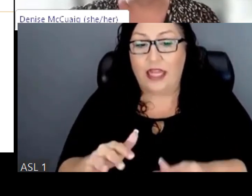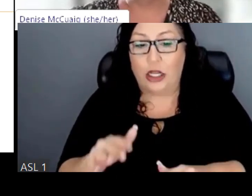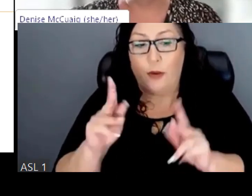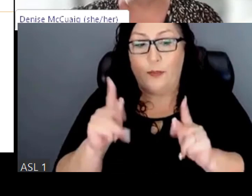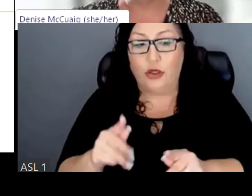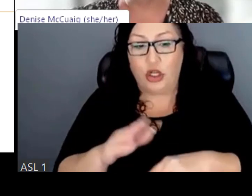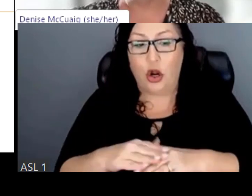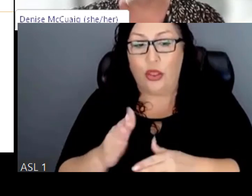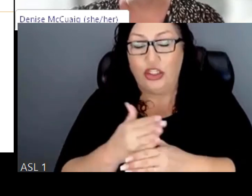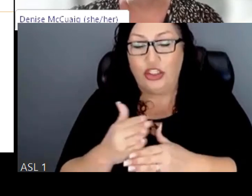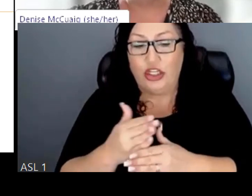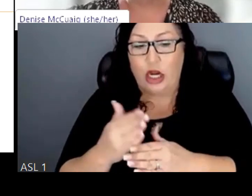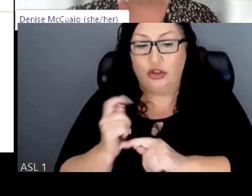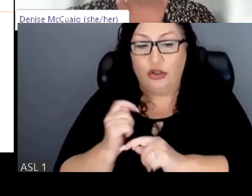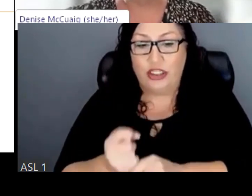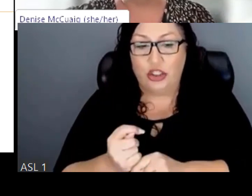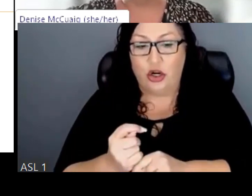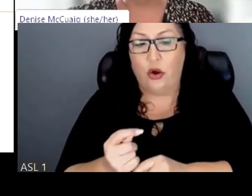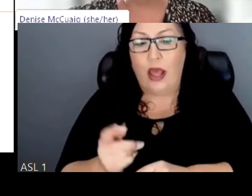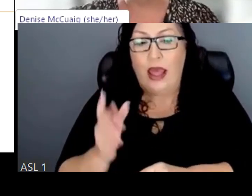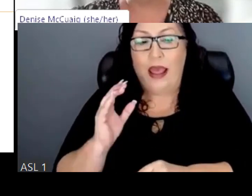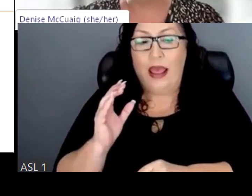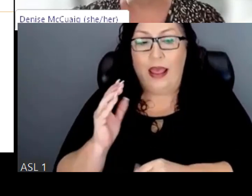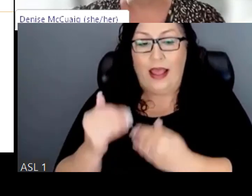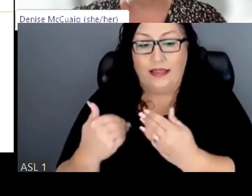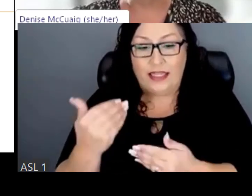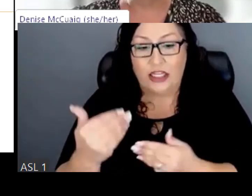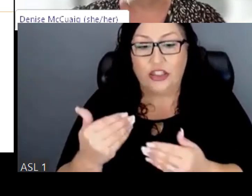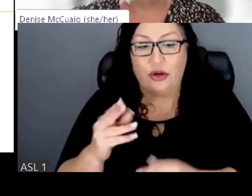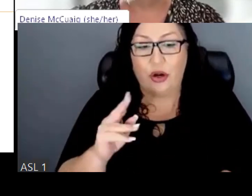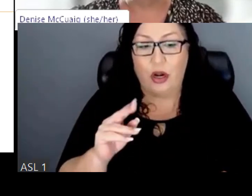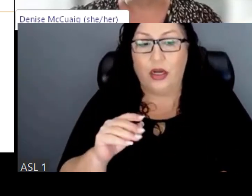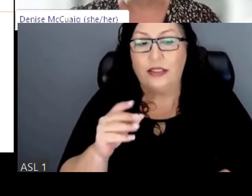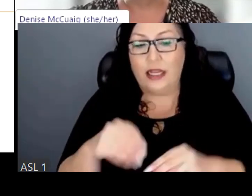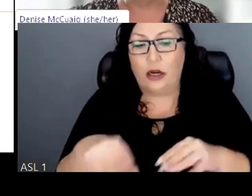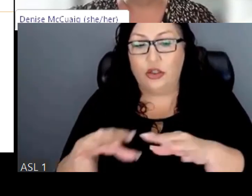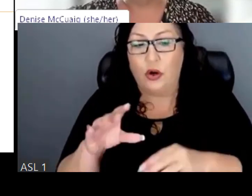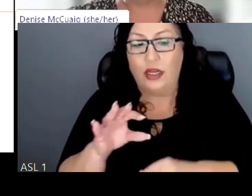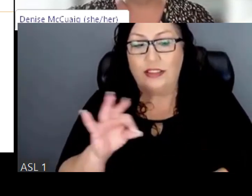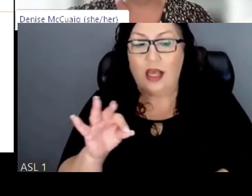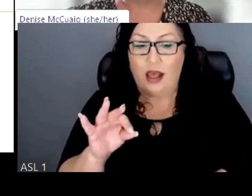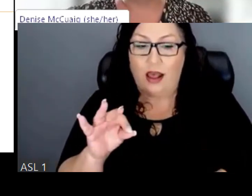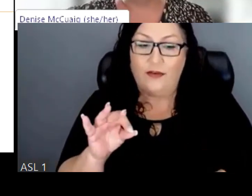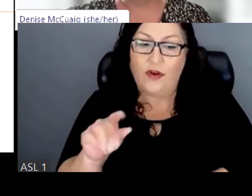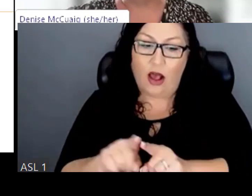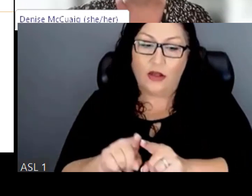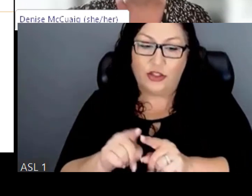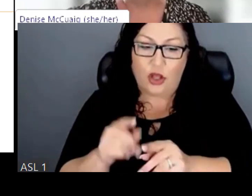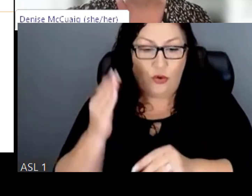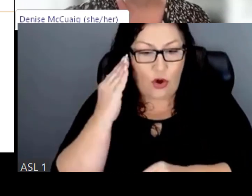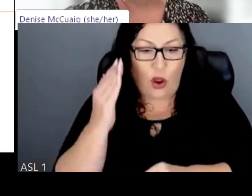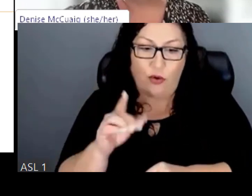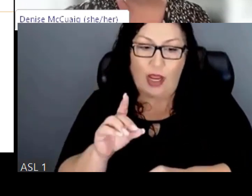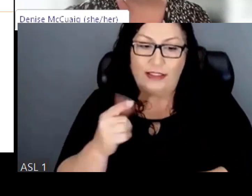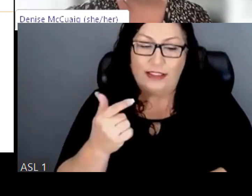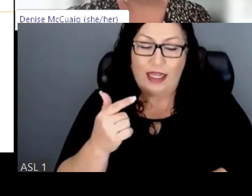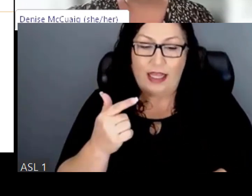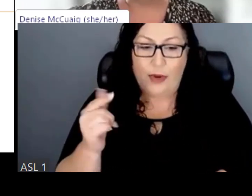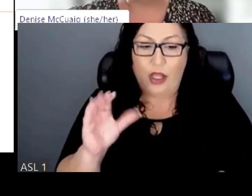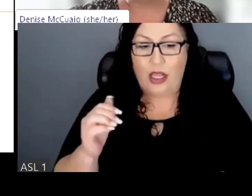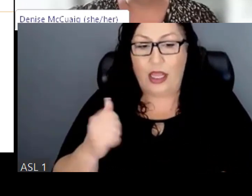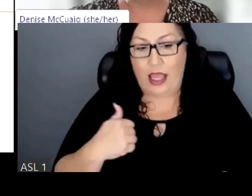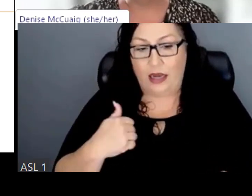and unceded territories of the Nanaimo Territory, also known as Gabriola Island, British Columbia. Bev